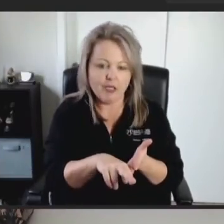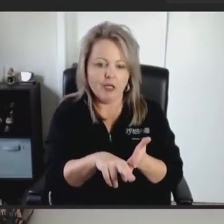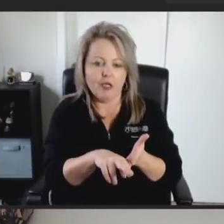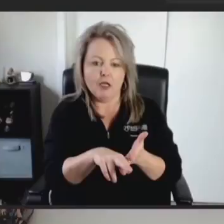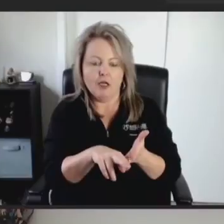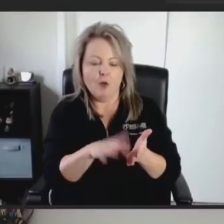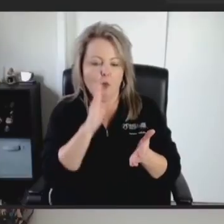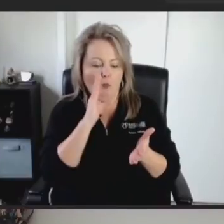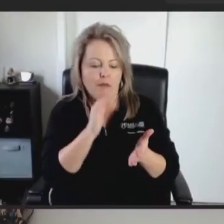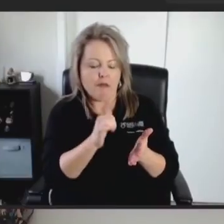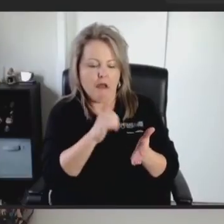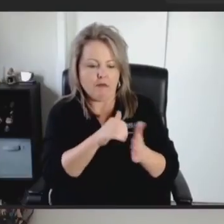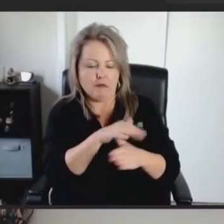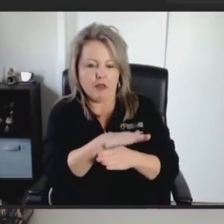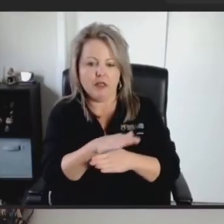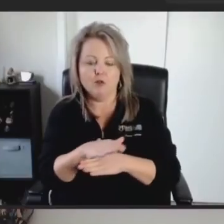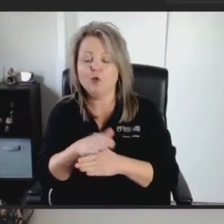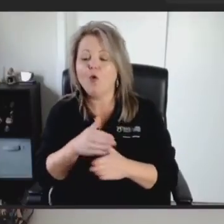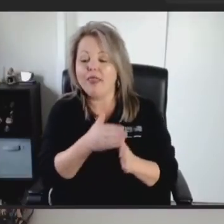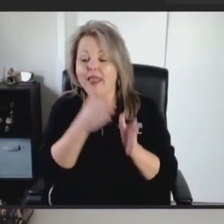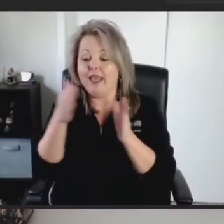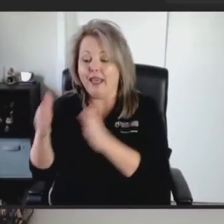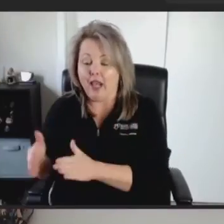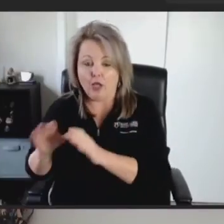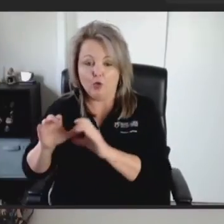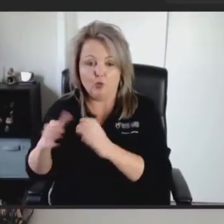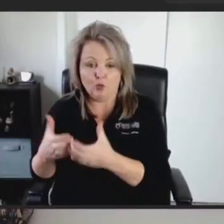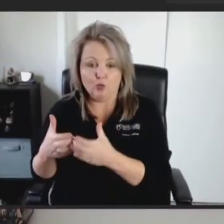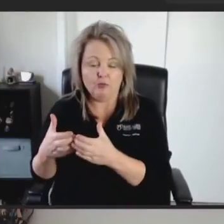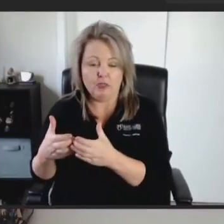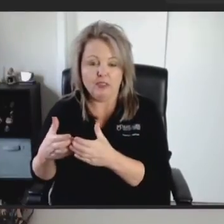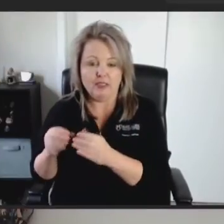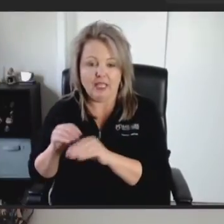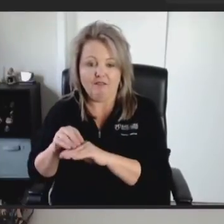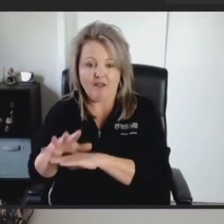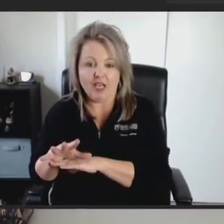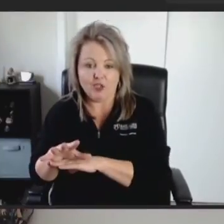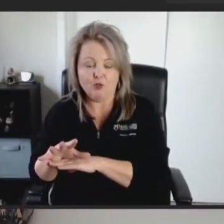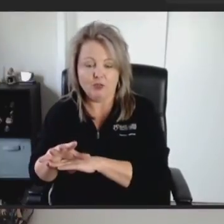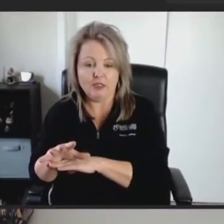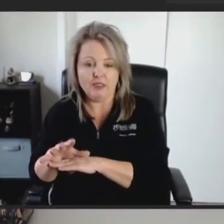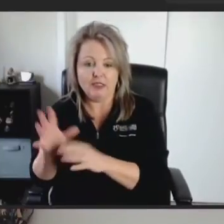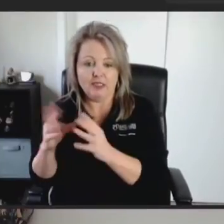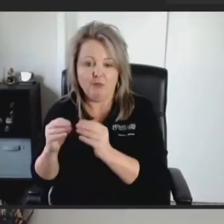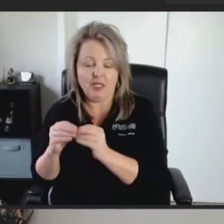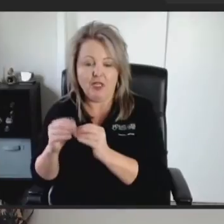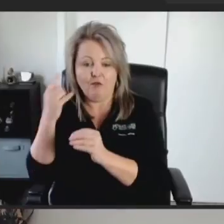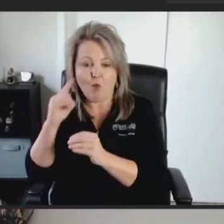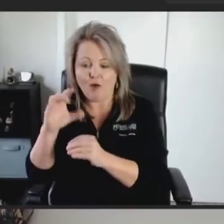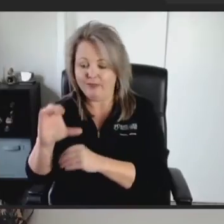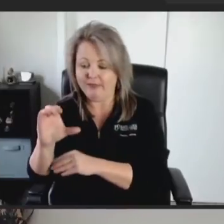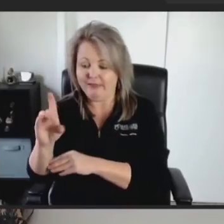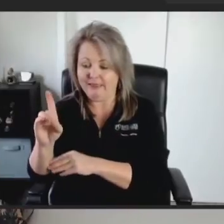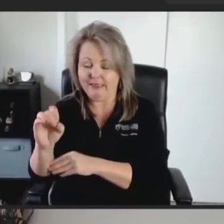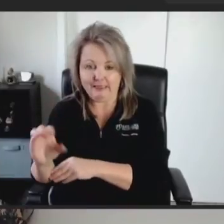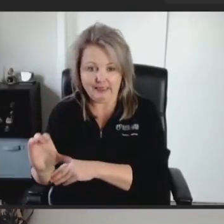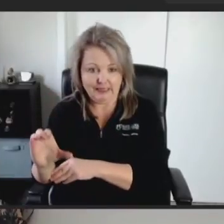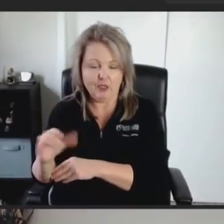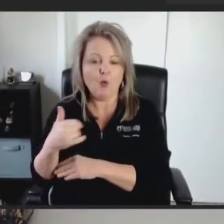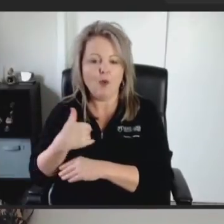and recommendations is this Advisory Committee on Immunization Practices for the CDC. We do have recommendations from